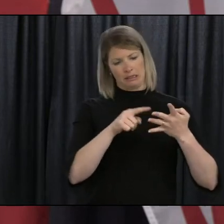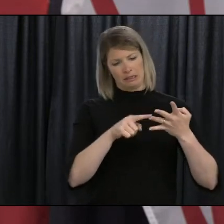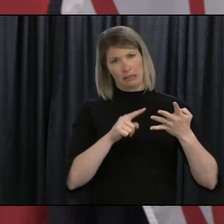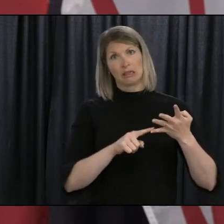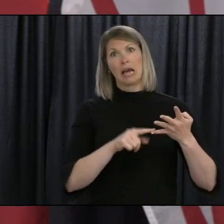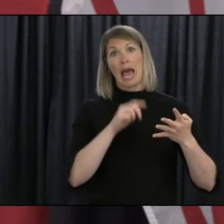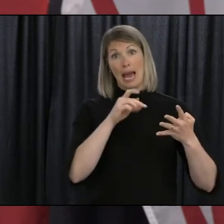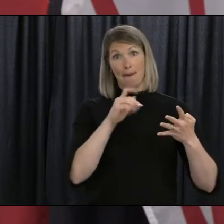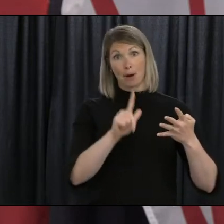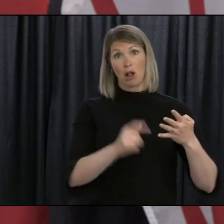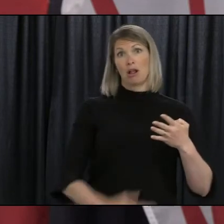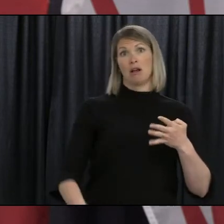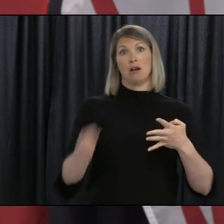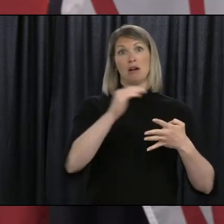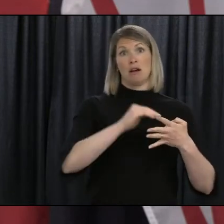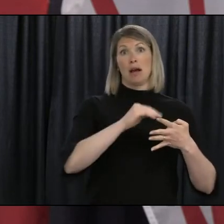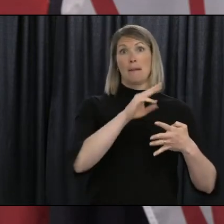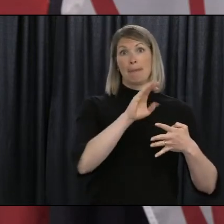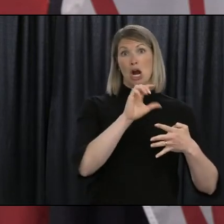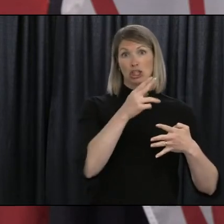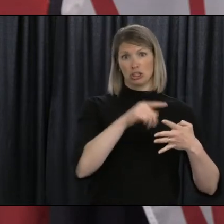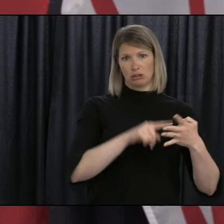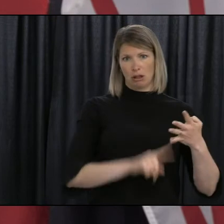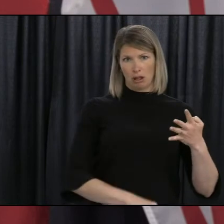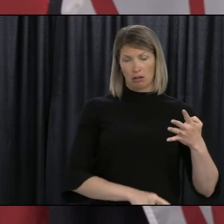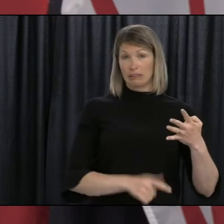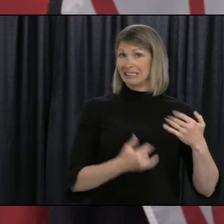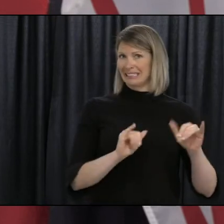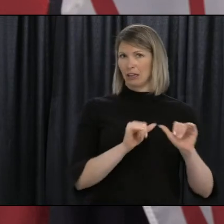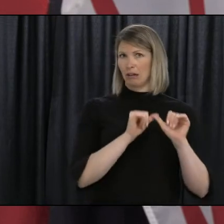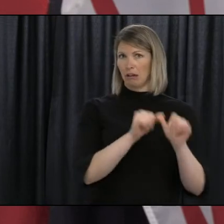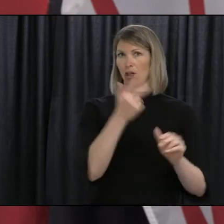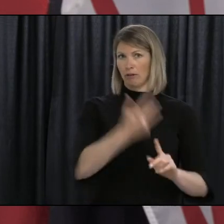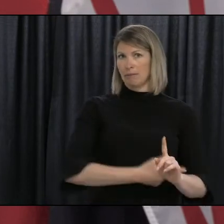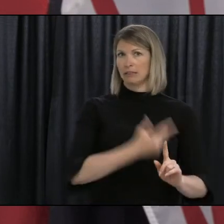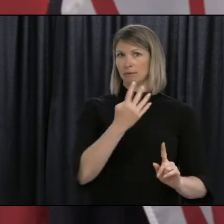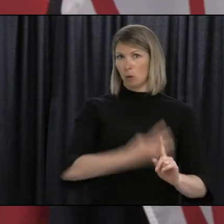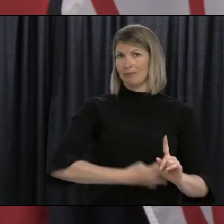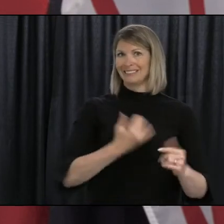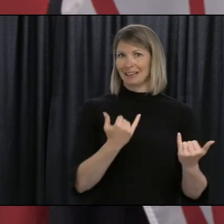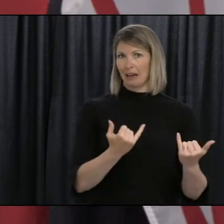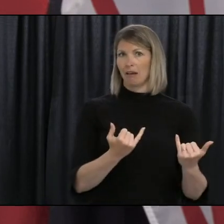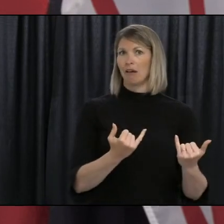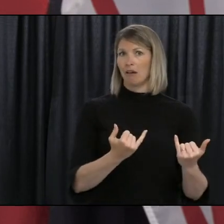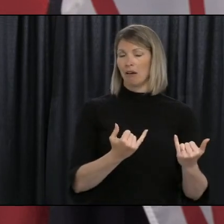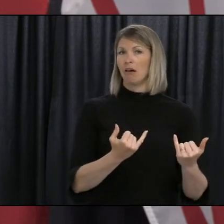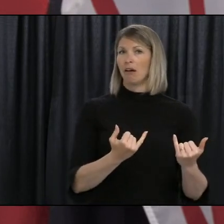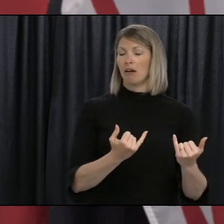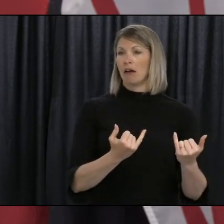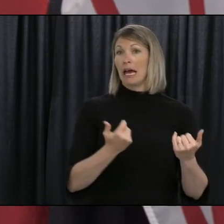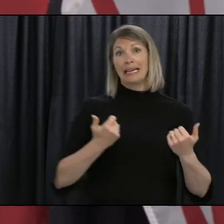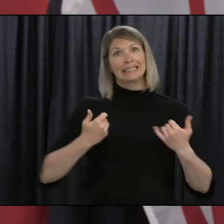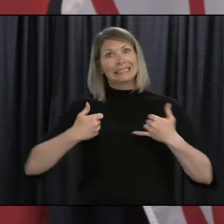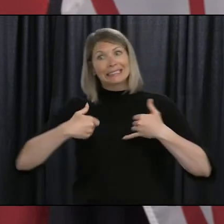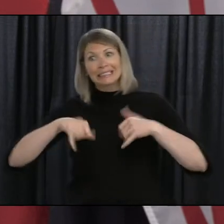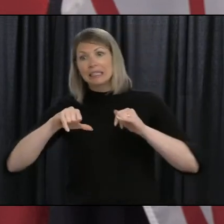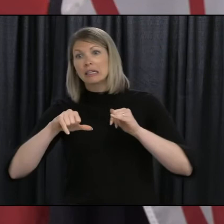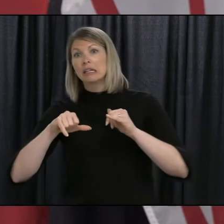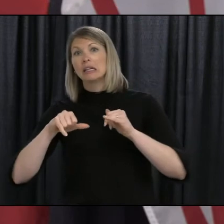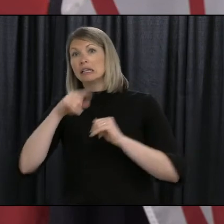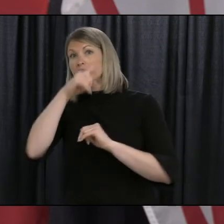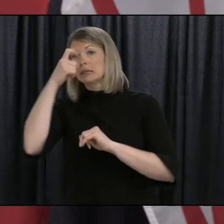of months. And as we enter into the next level of living with COVID-19, we can certainly expect